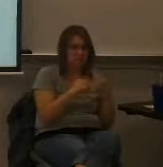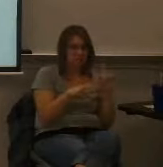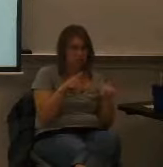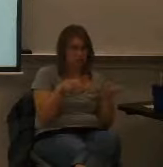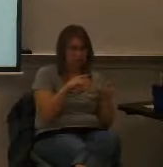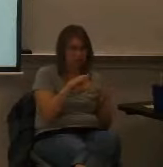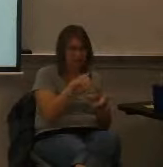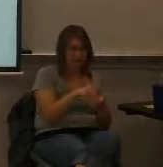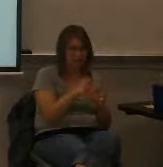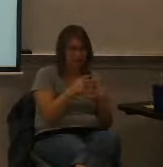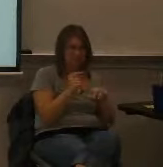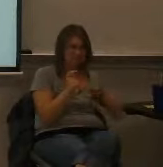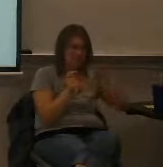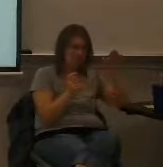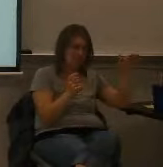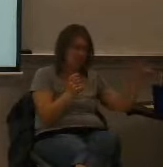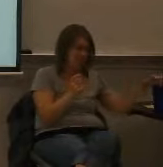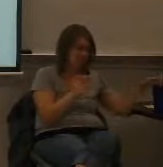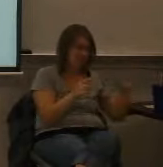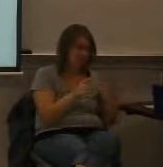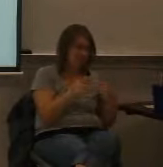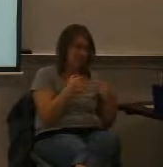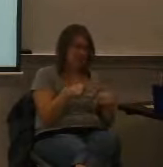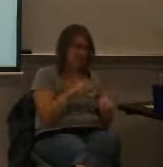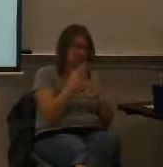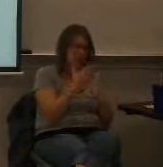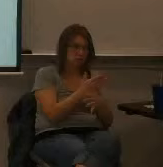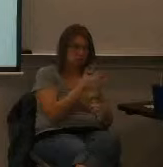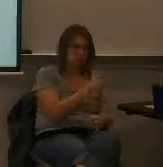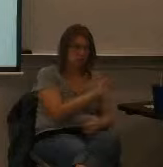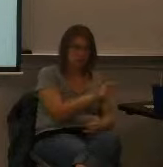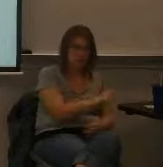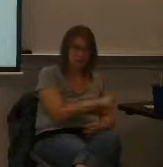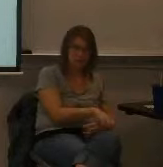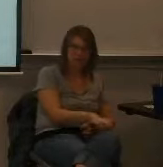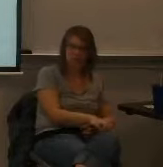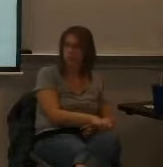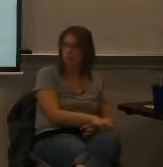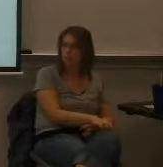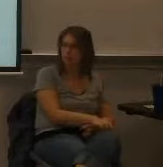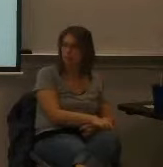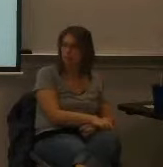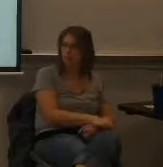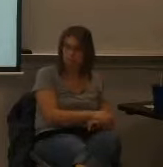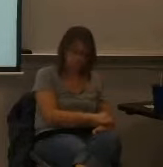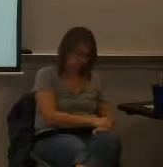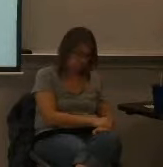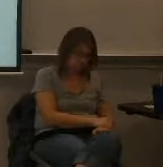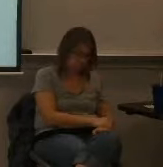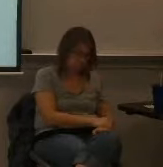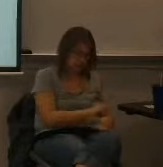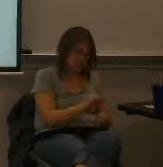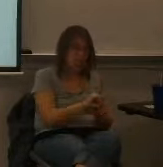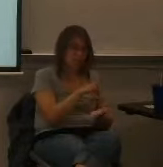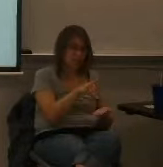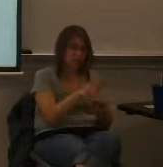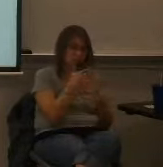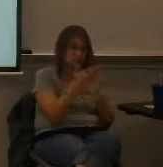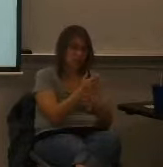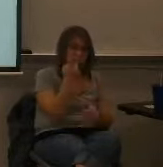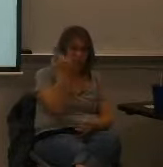middle and then falling off as the disturbance came lower and lower? That intermediate